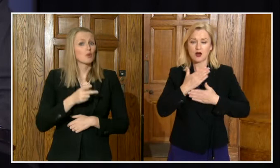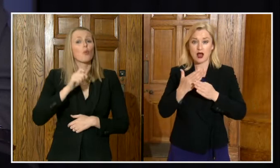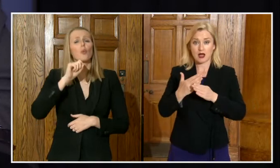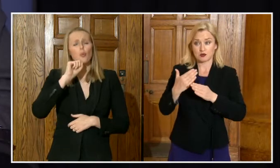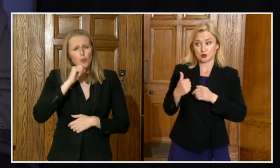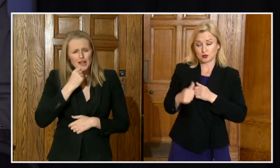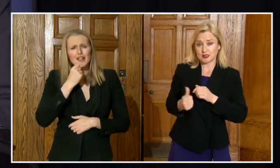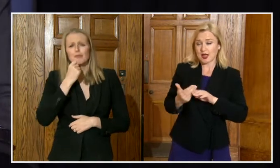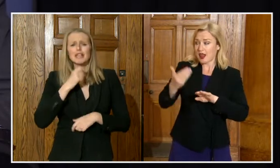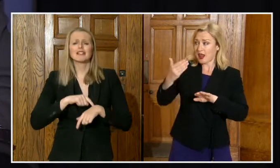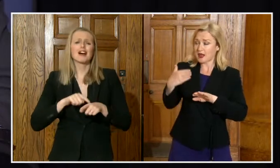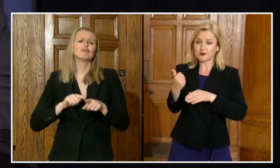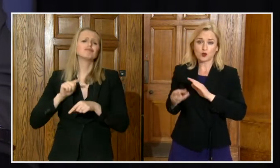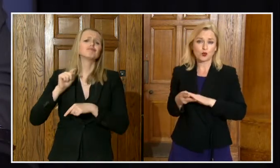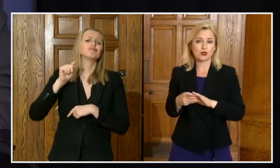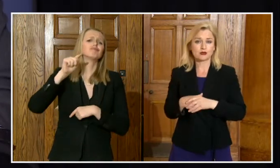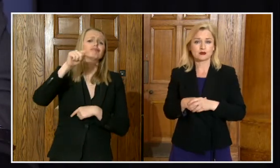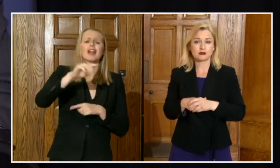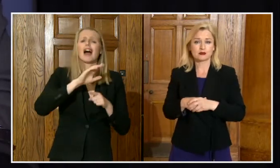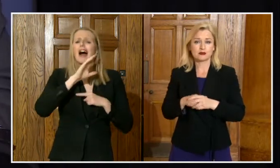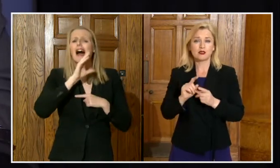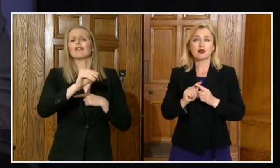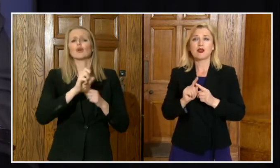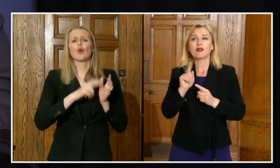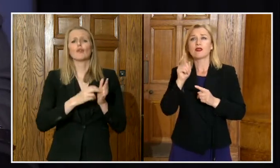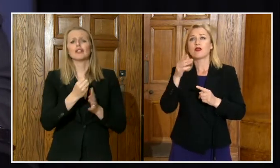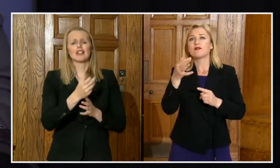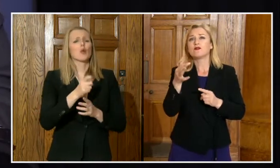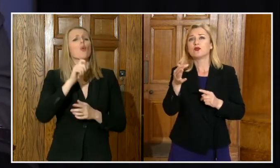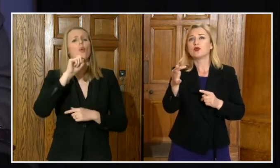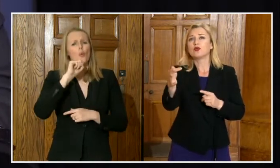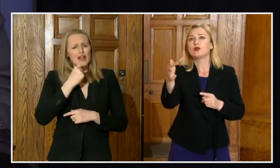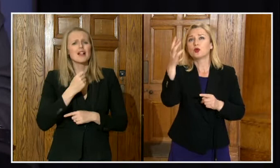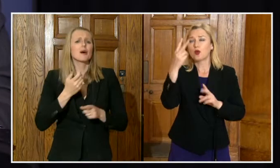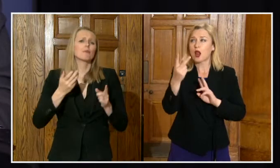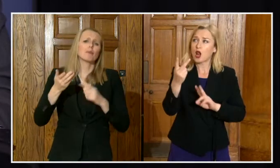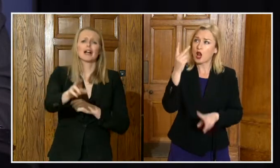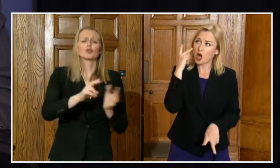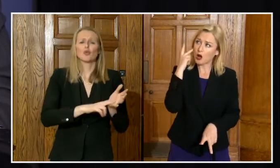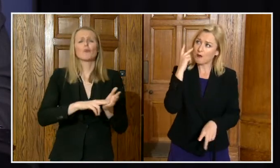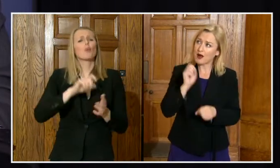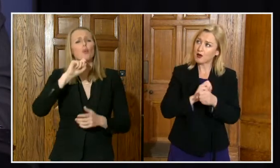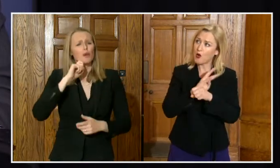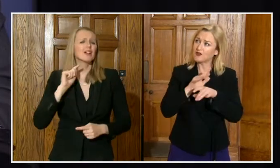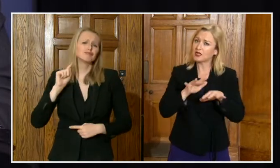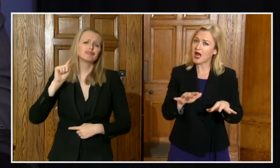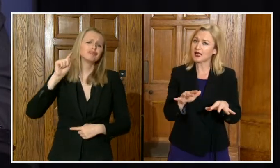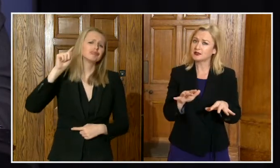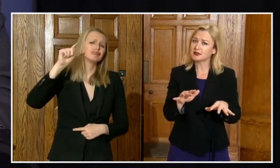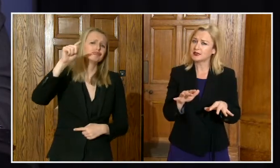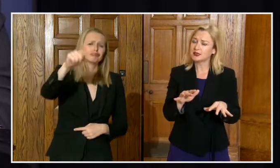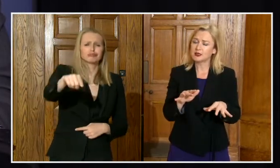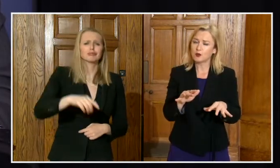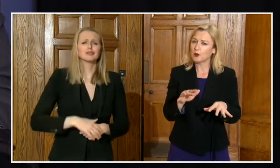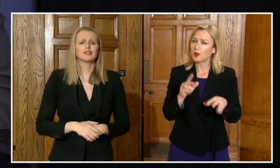after COVID-19. There was, as we remember, although it seems a lifetime ago, a time before COVID-19.